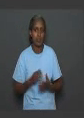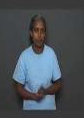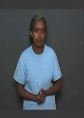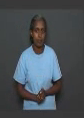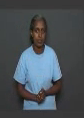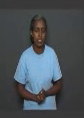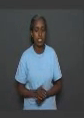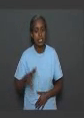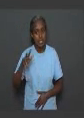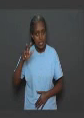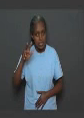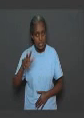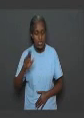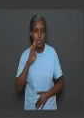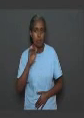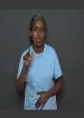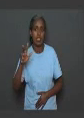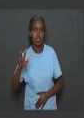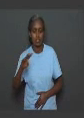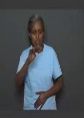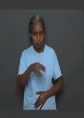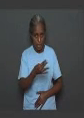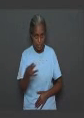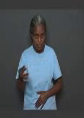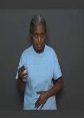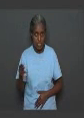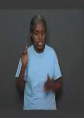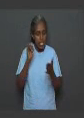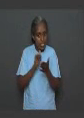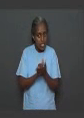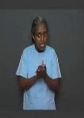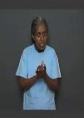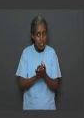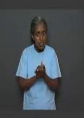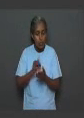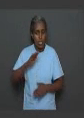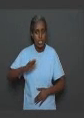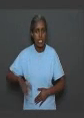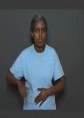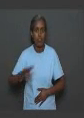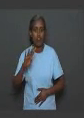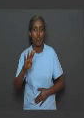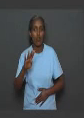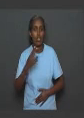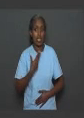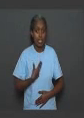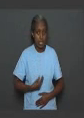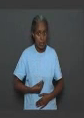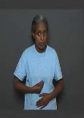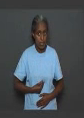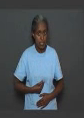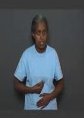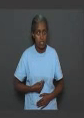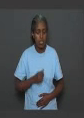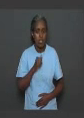In a 3 by 3 matrix, that will leave 4 elements that have